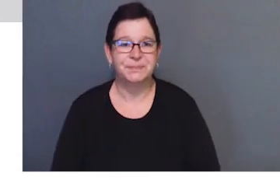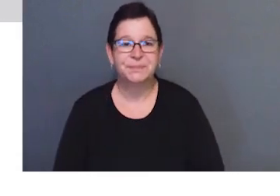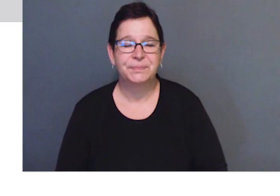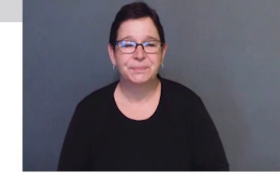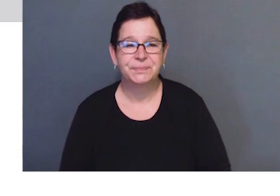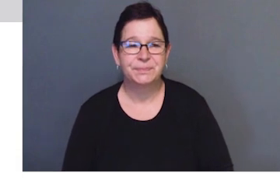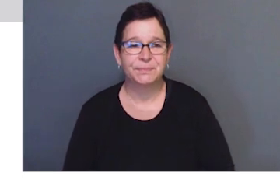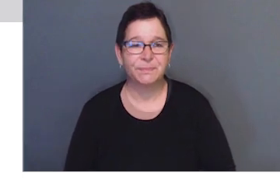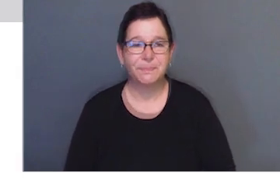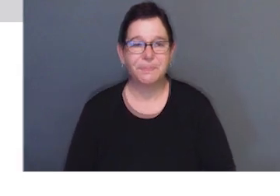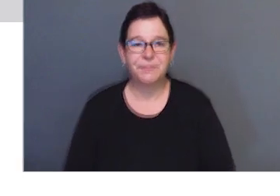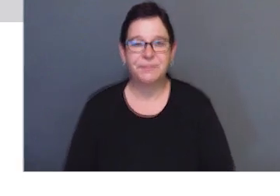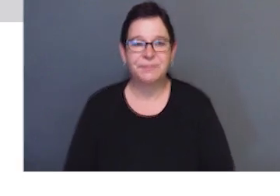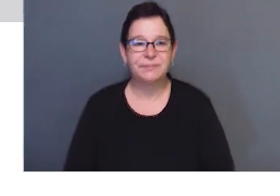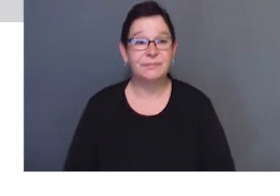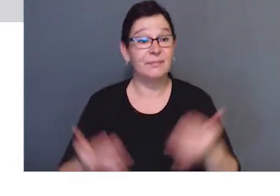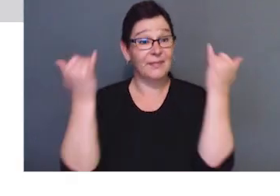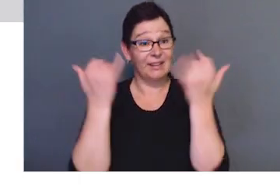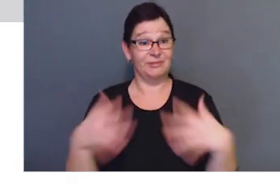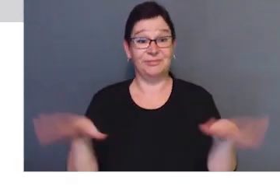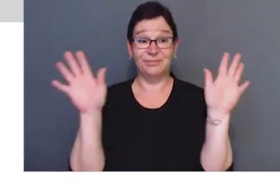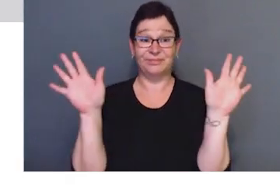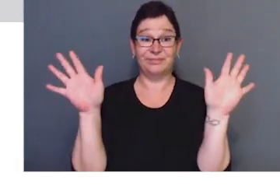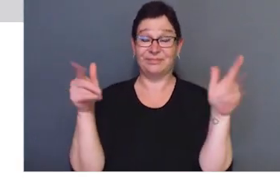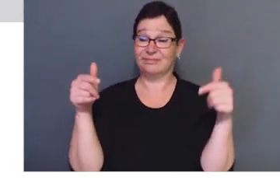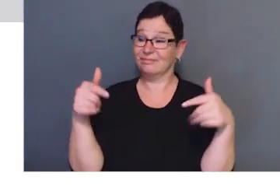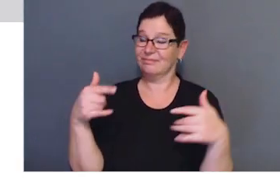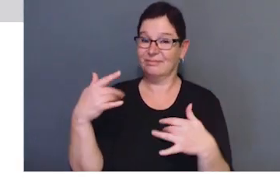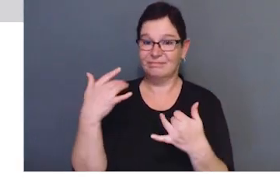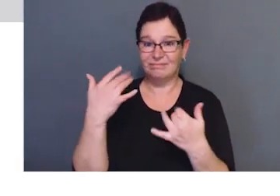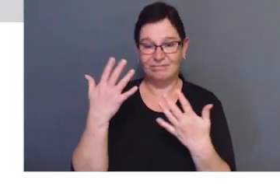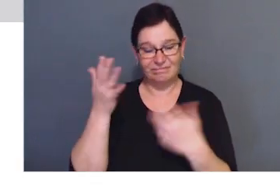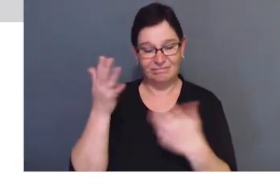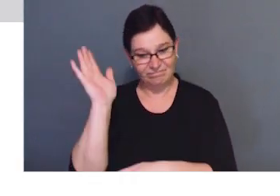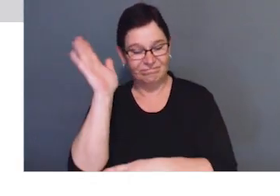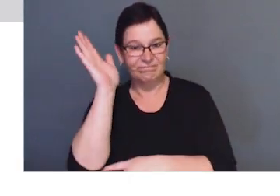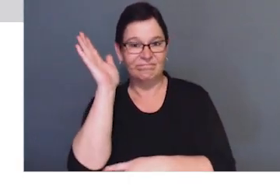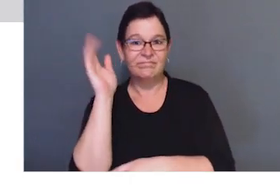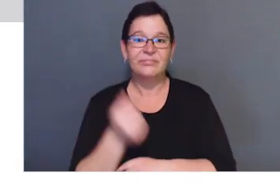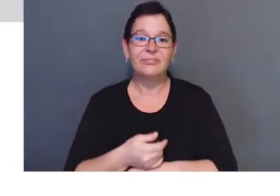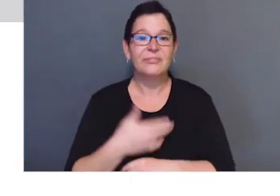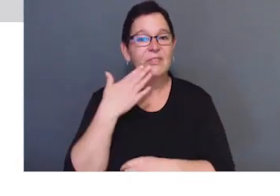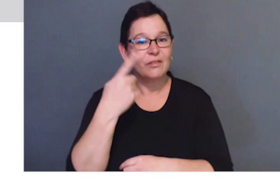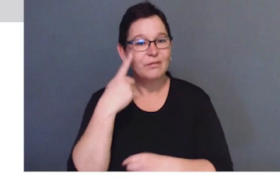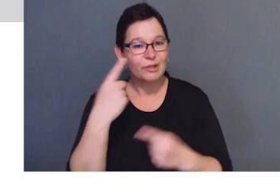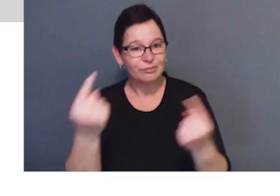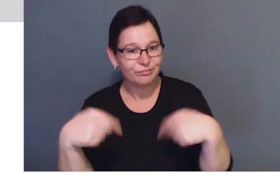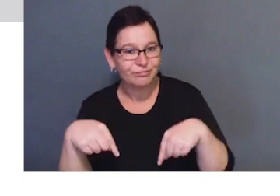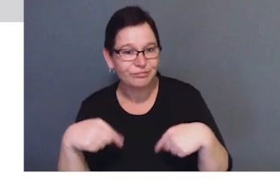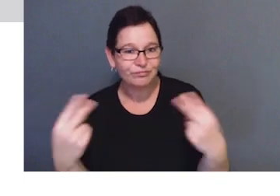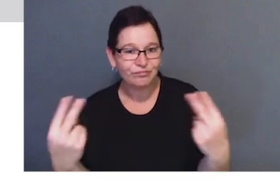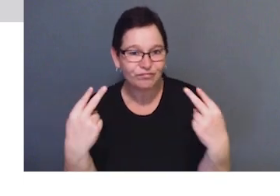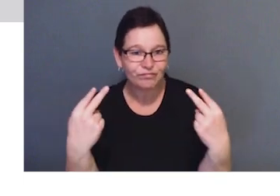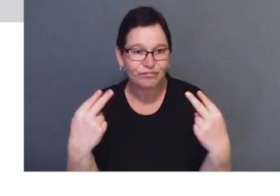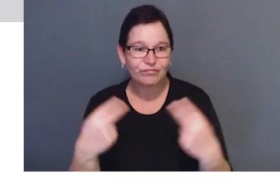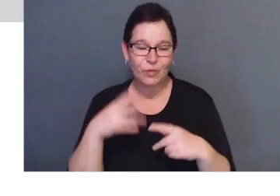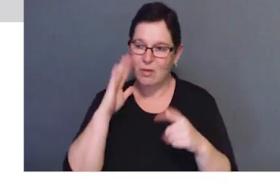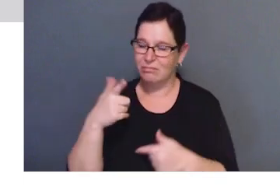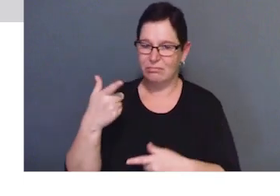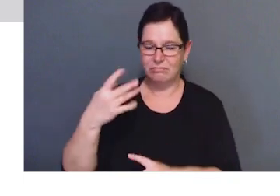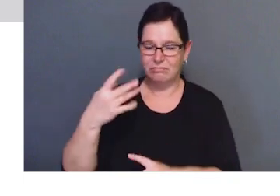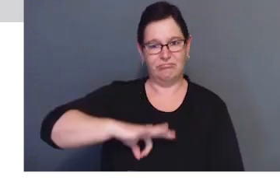And that's all for me. This is the end of our webinar. Thank you so much for joining us today. We hope it was helpful.